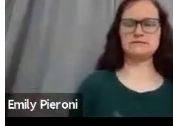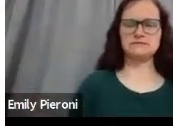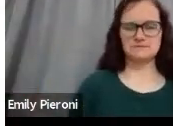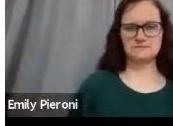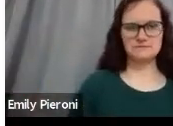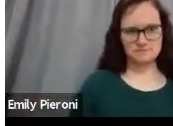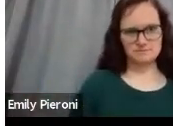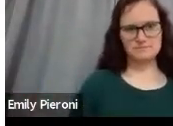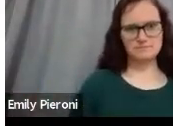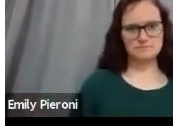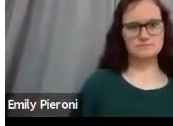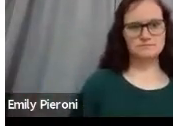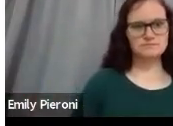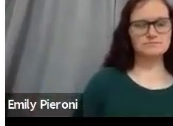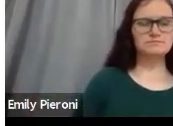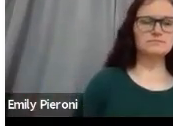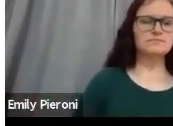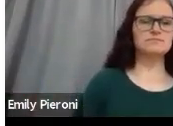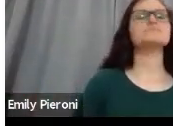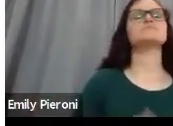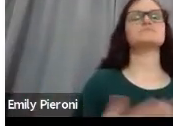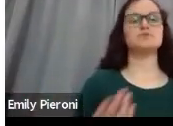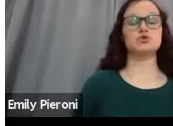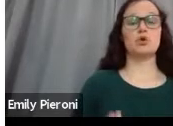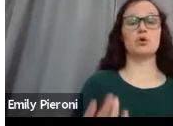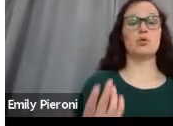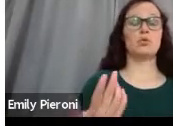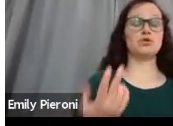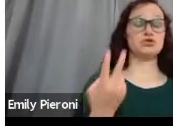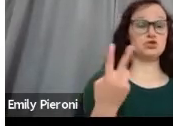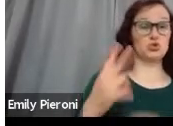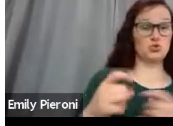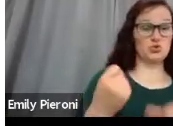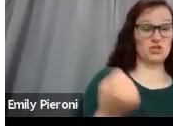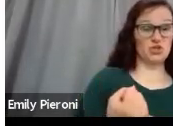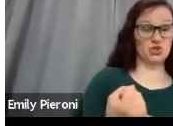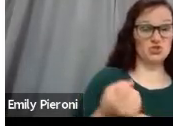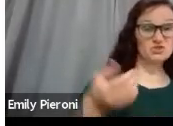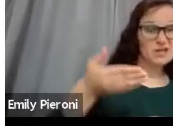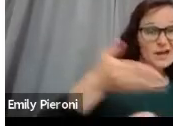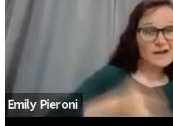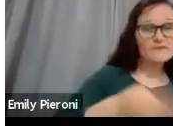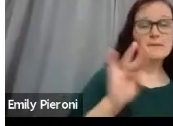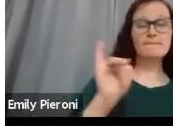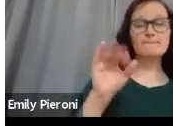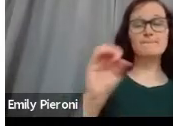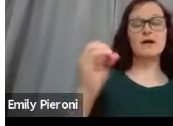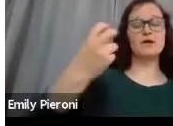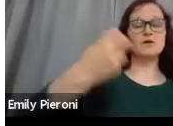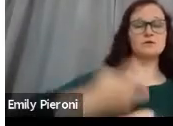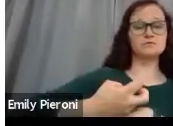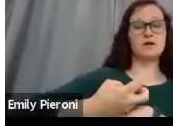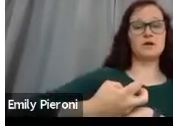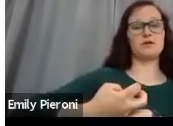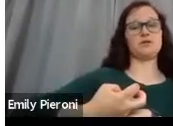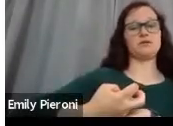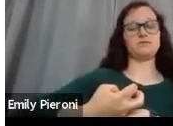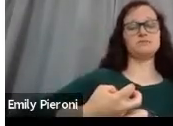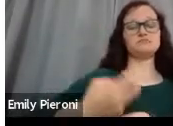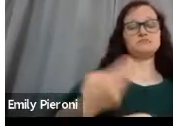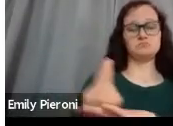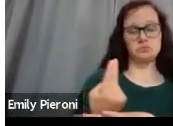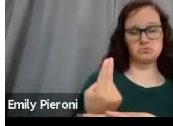this down, the growth after just 2 years after the biosolid plots had been treated, we had